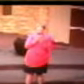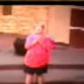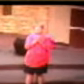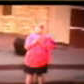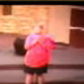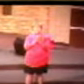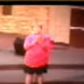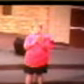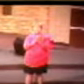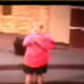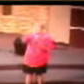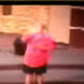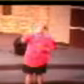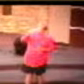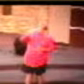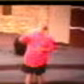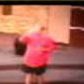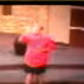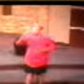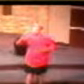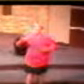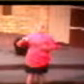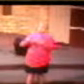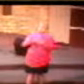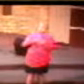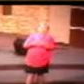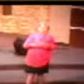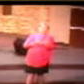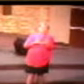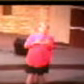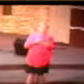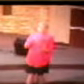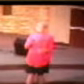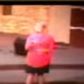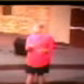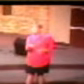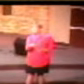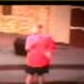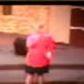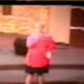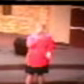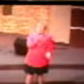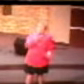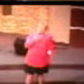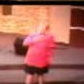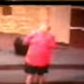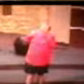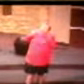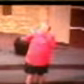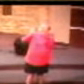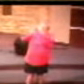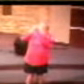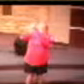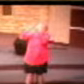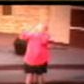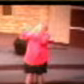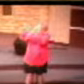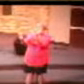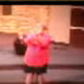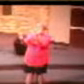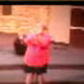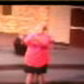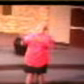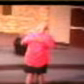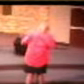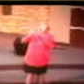God, for your word, living, eternal, and true, we offer you our thanks. We